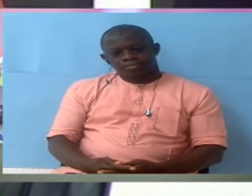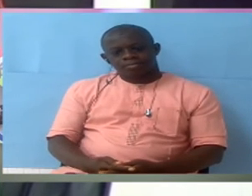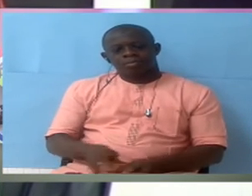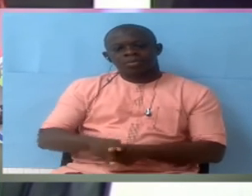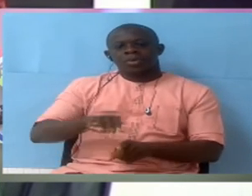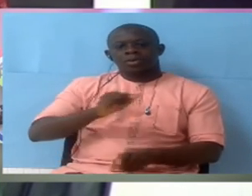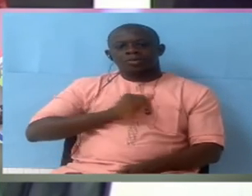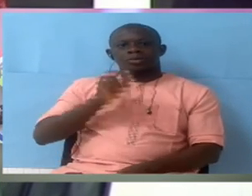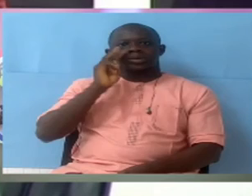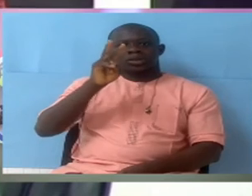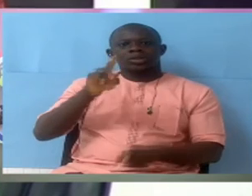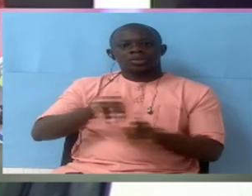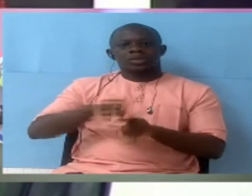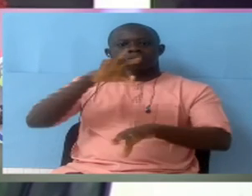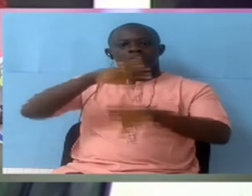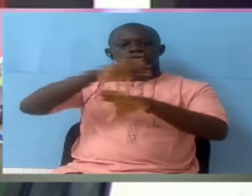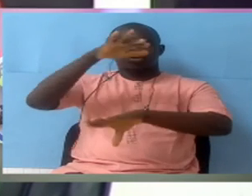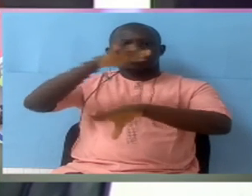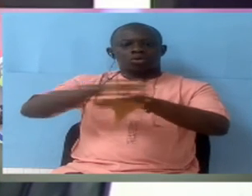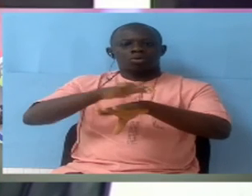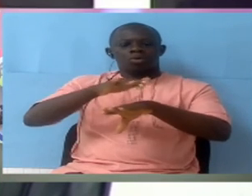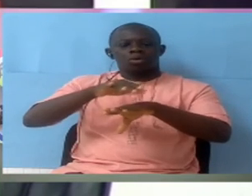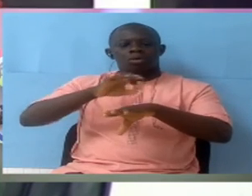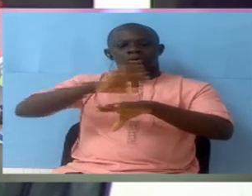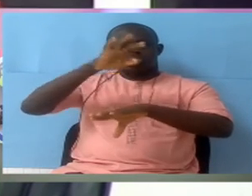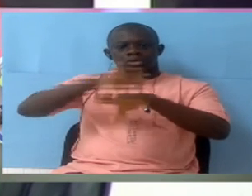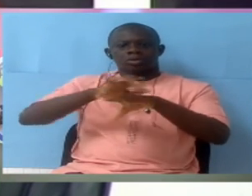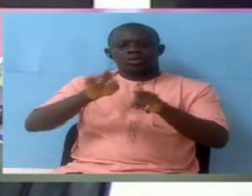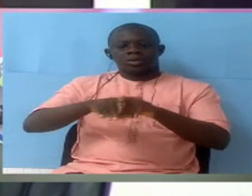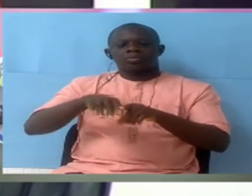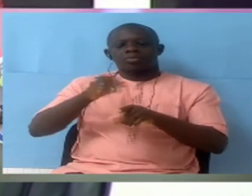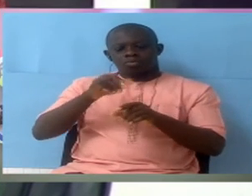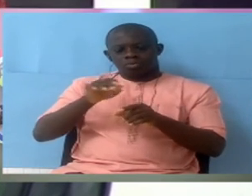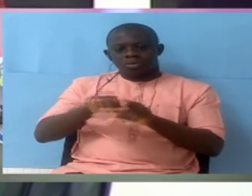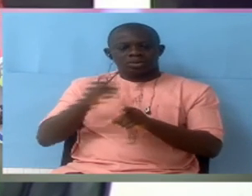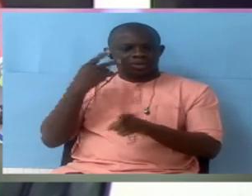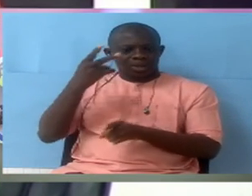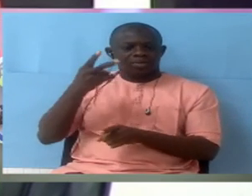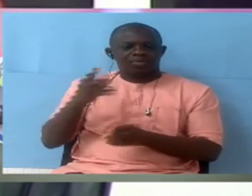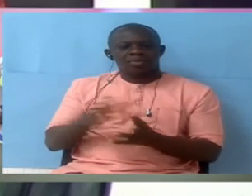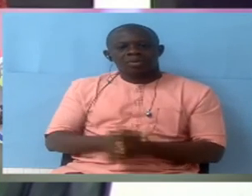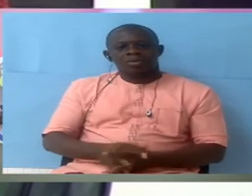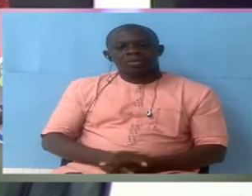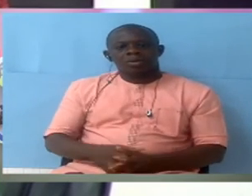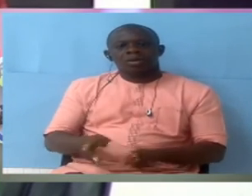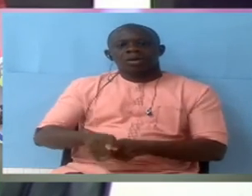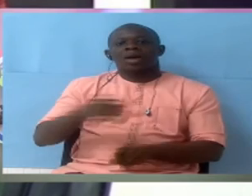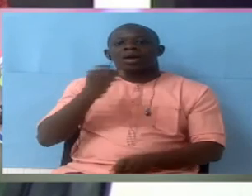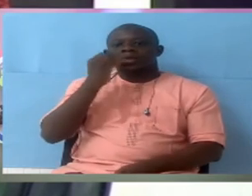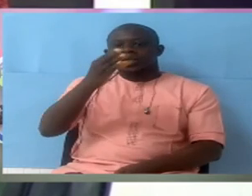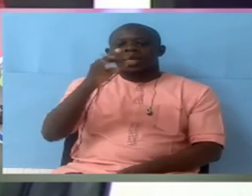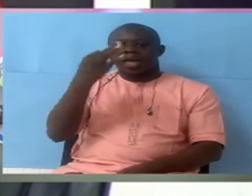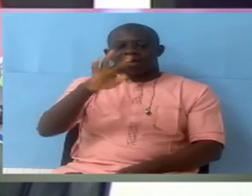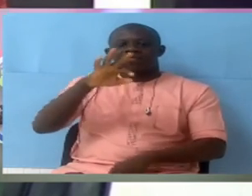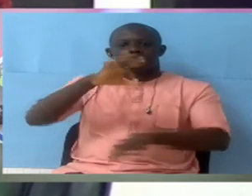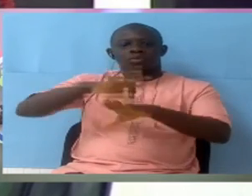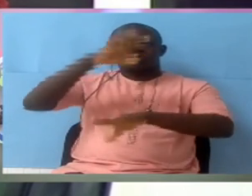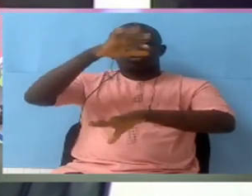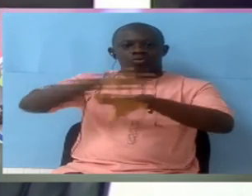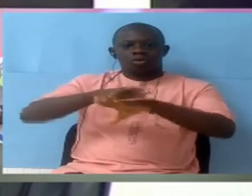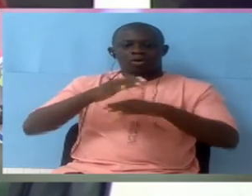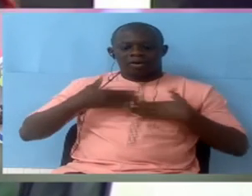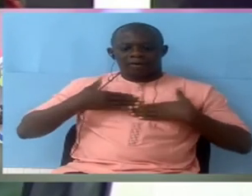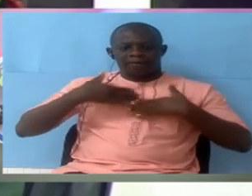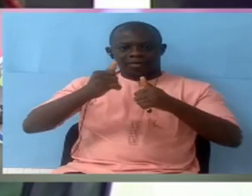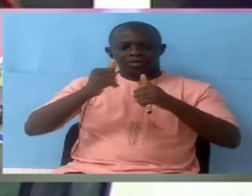I saw mosquitoes flying. Majis yo e now. I told him that if mosquitoes are fit to leave, what about